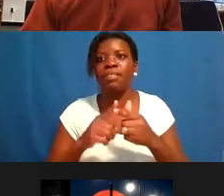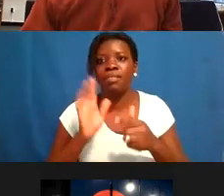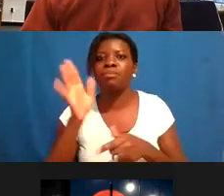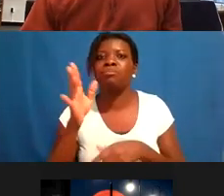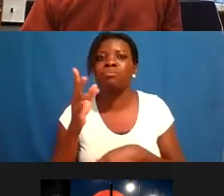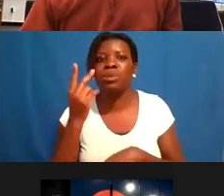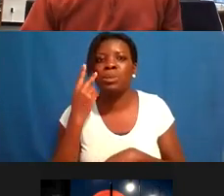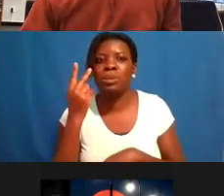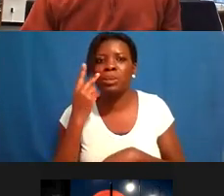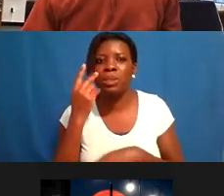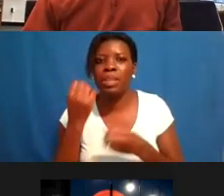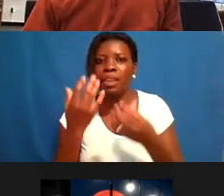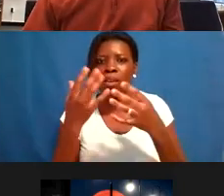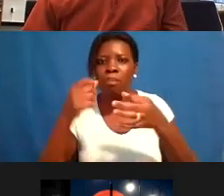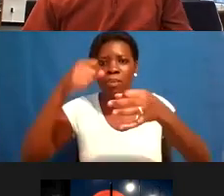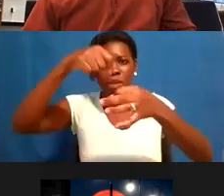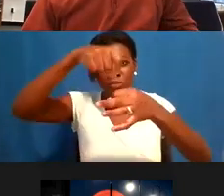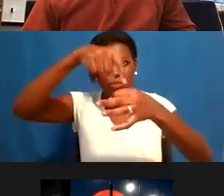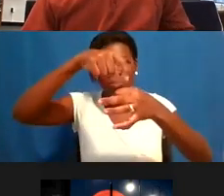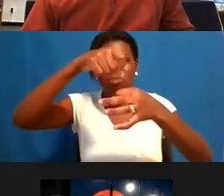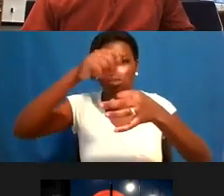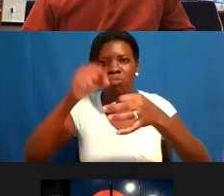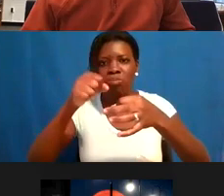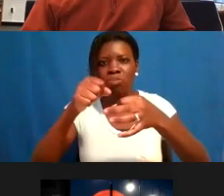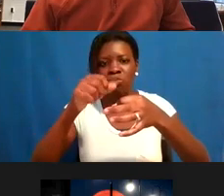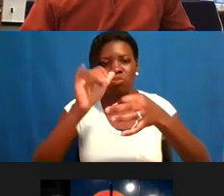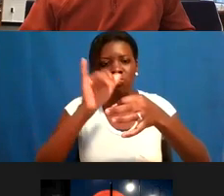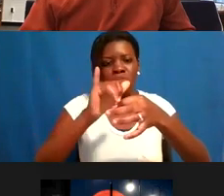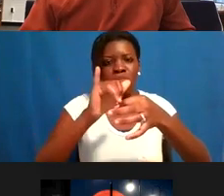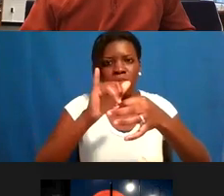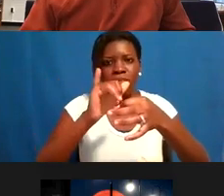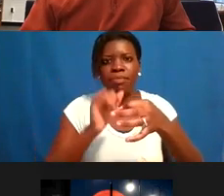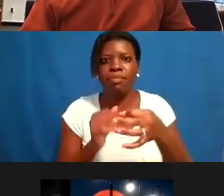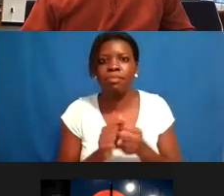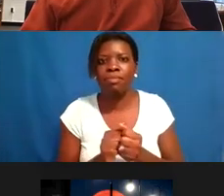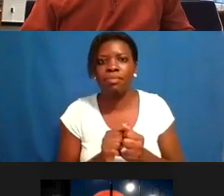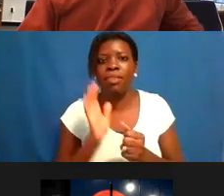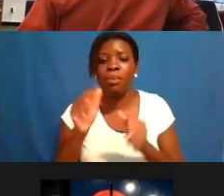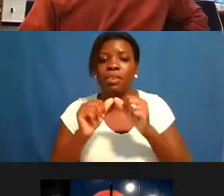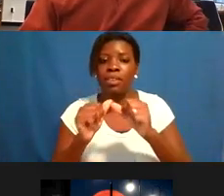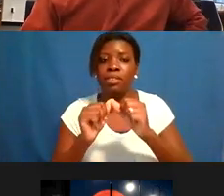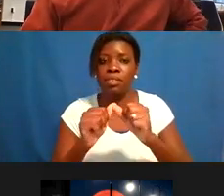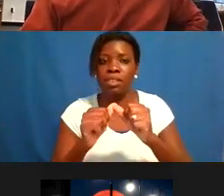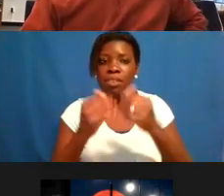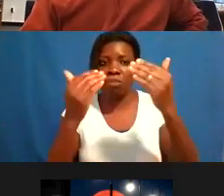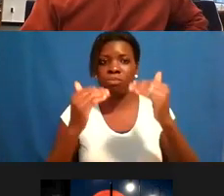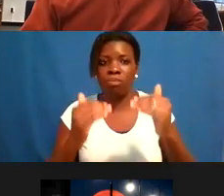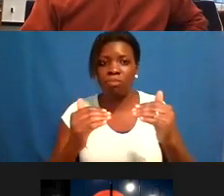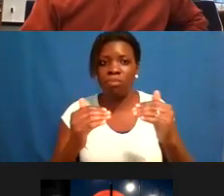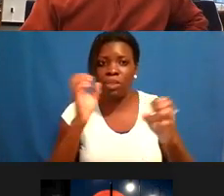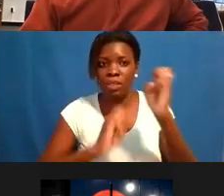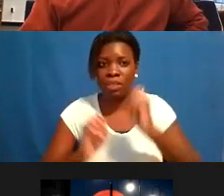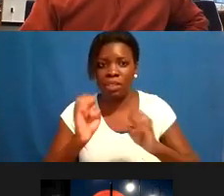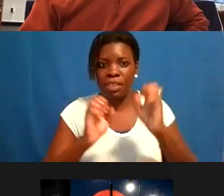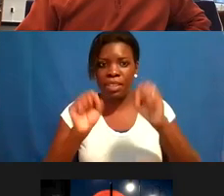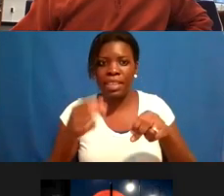many drops it can hold. So as we continue the experiment on the next slide, you can see that the